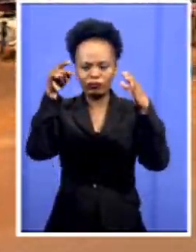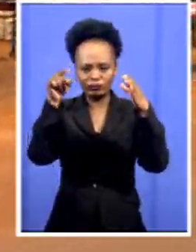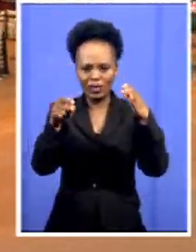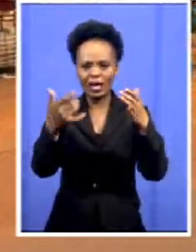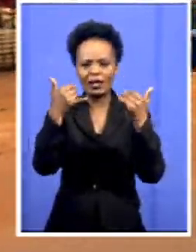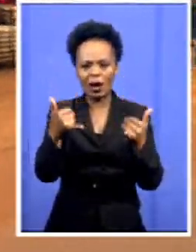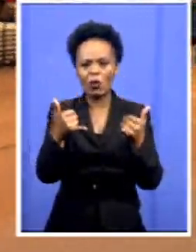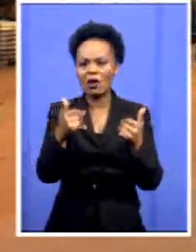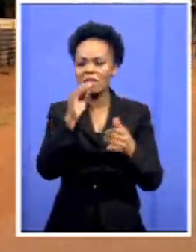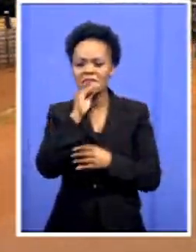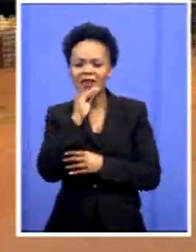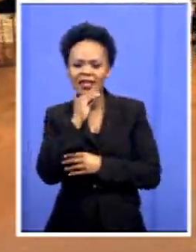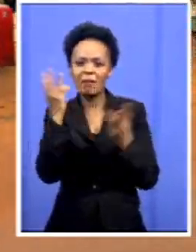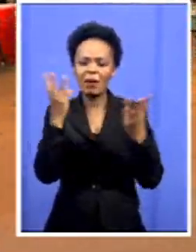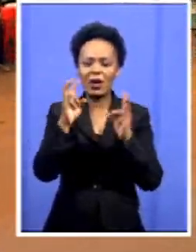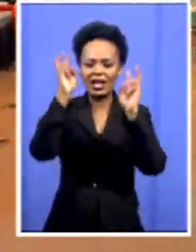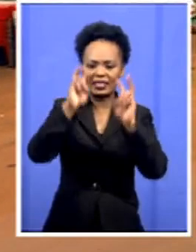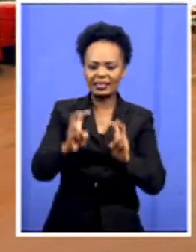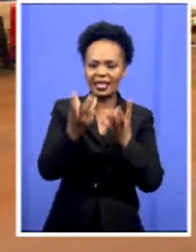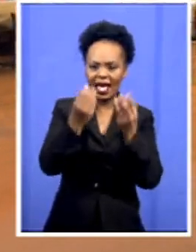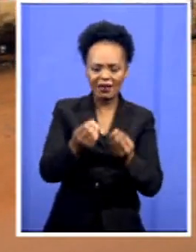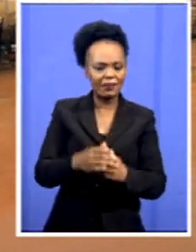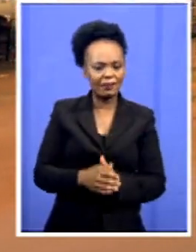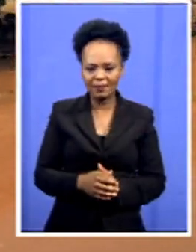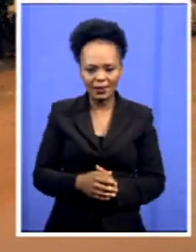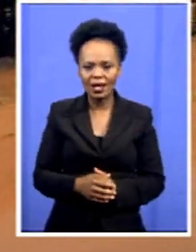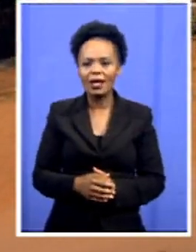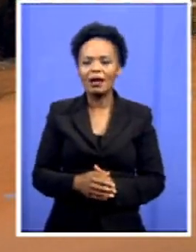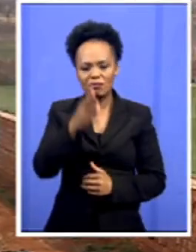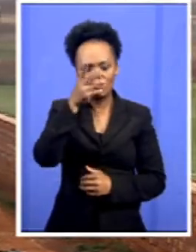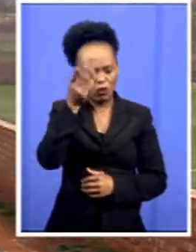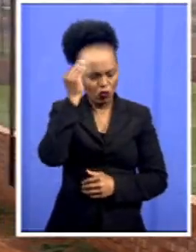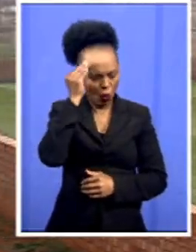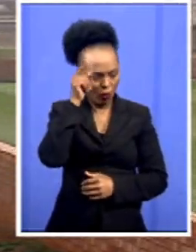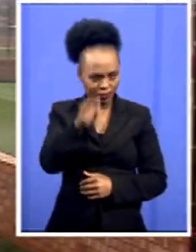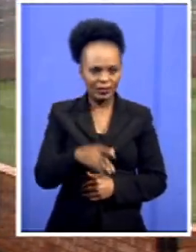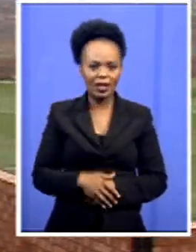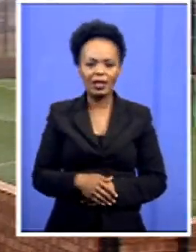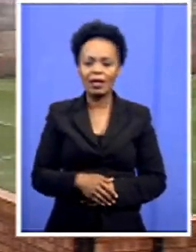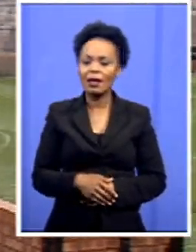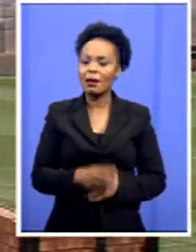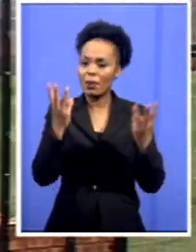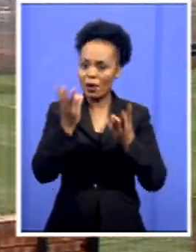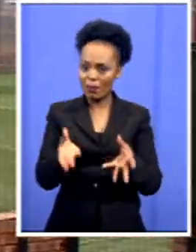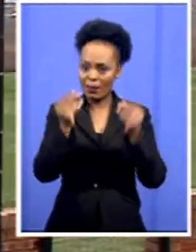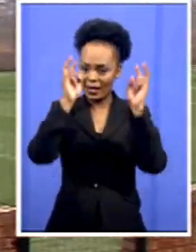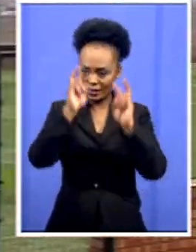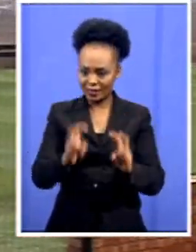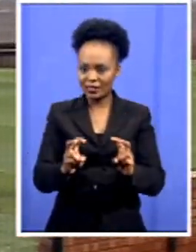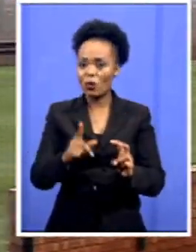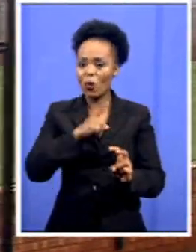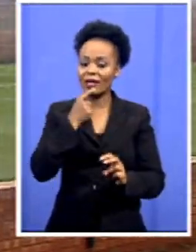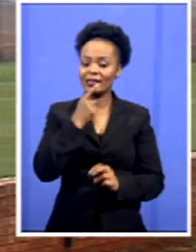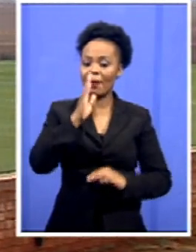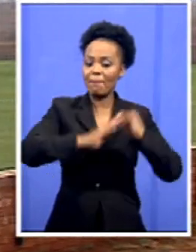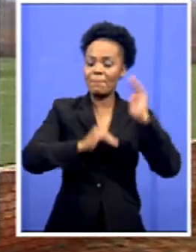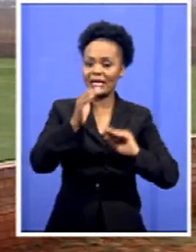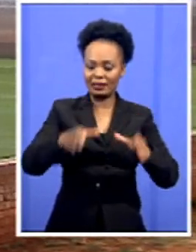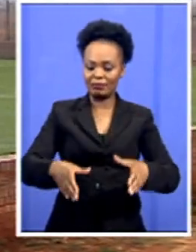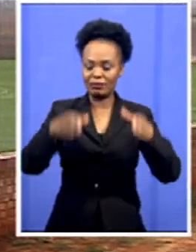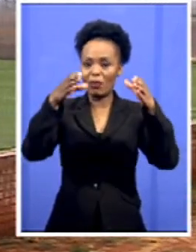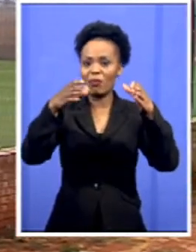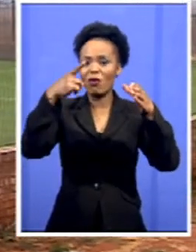necessarily translate to people having electricity. We've learned that. So are the people actually getting the electricity? Sakina, that's what I was going to